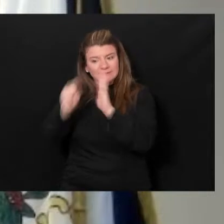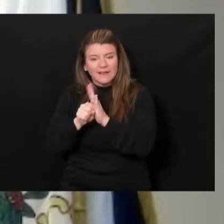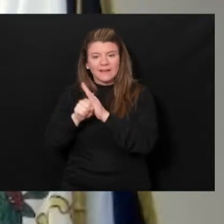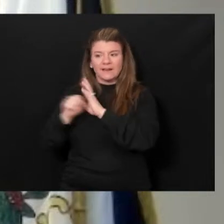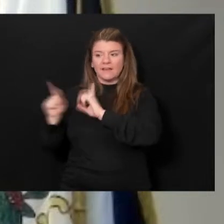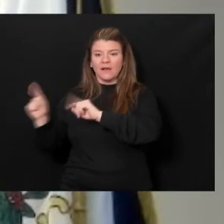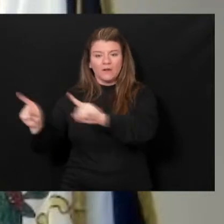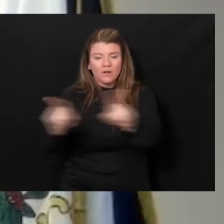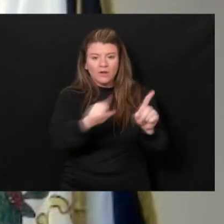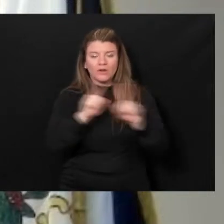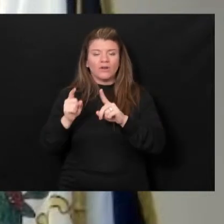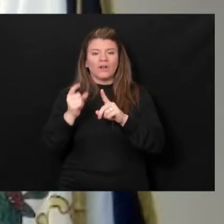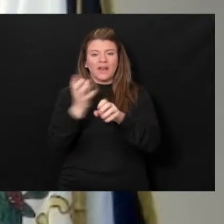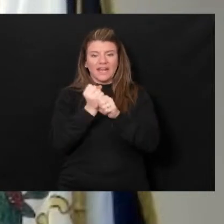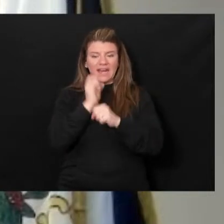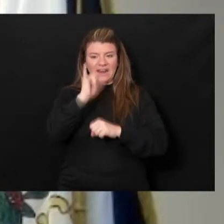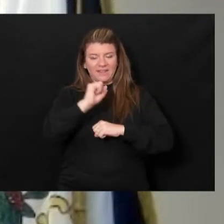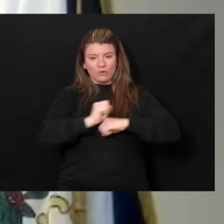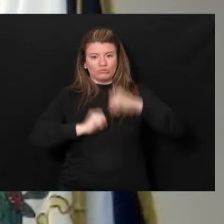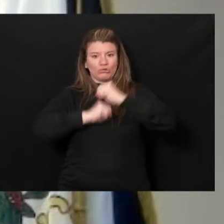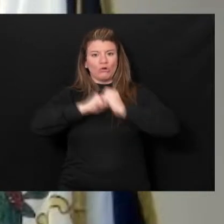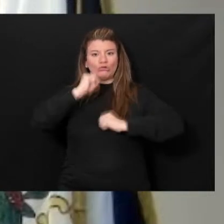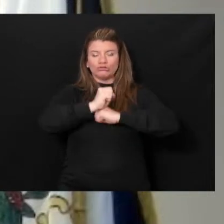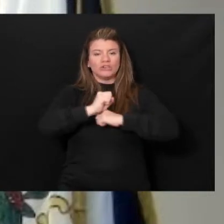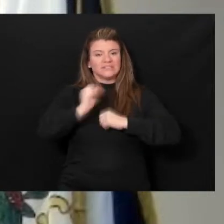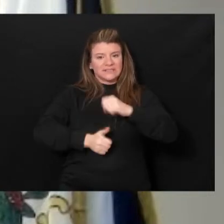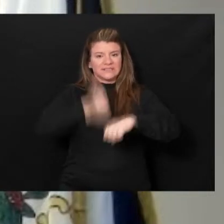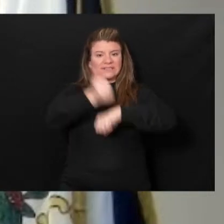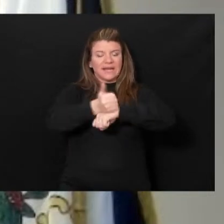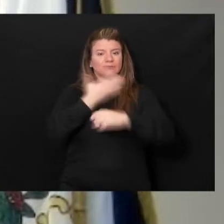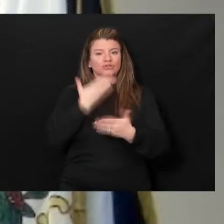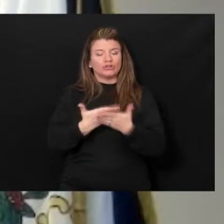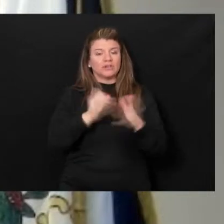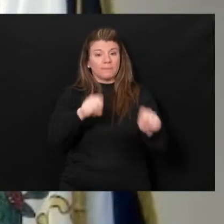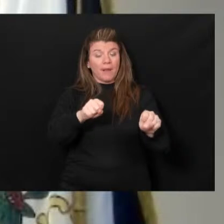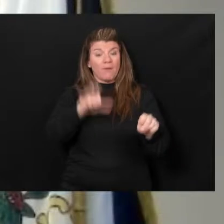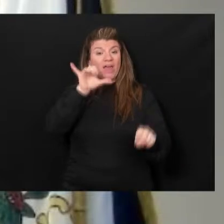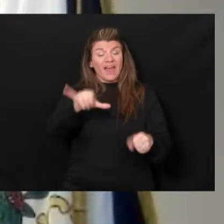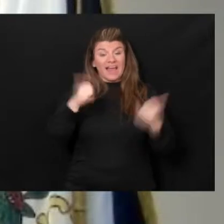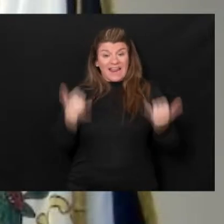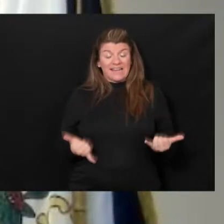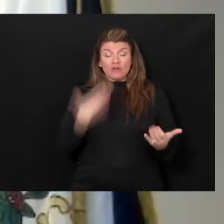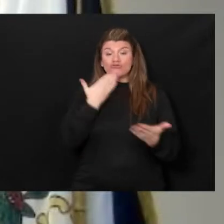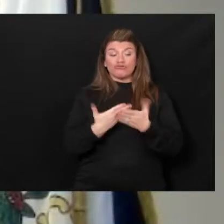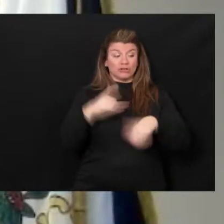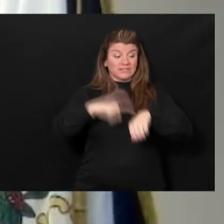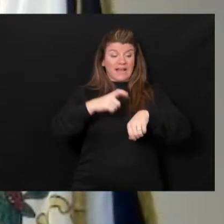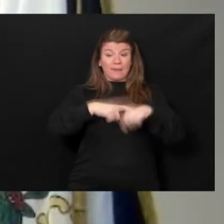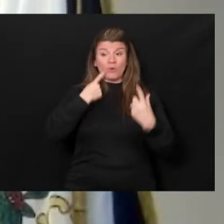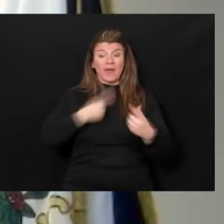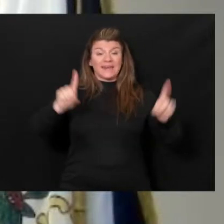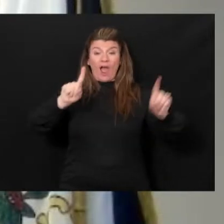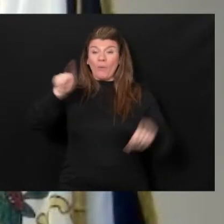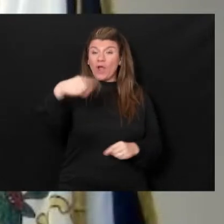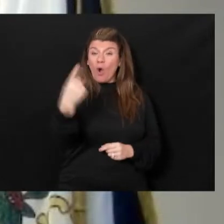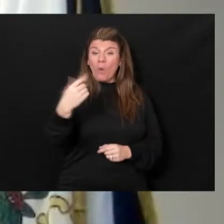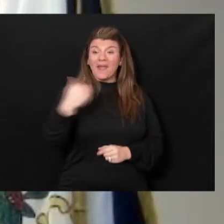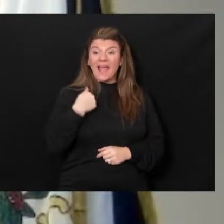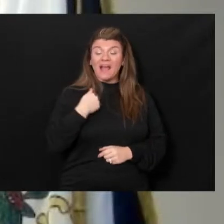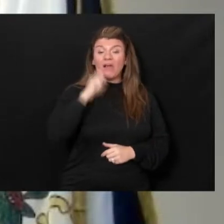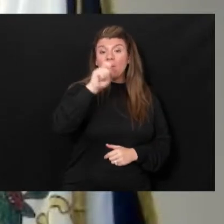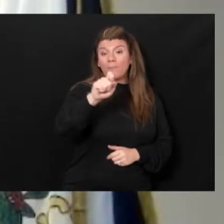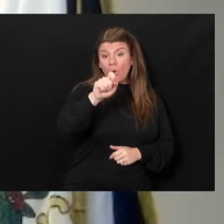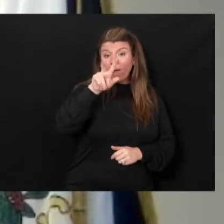as many individuals registered as possible. This is a good time to say that we only have